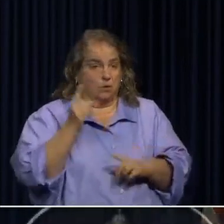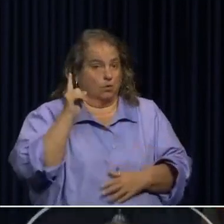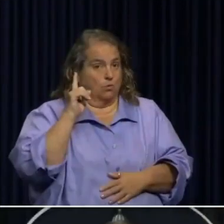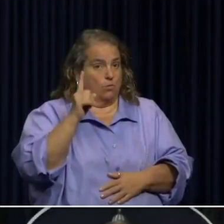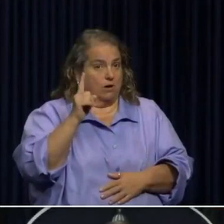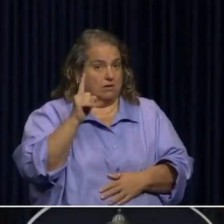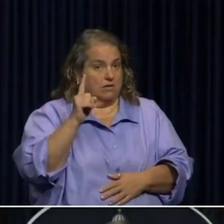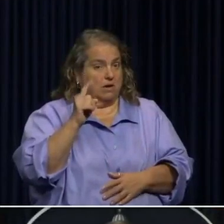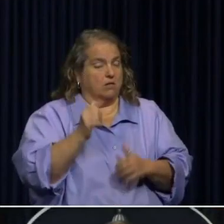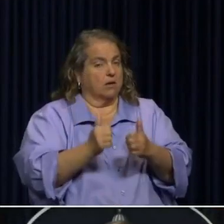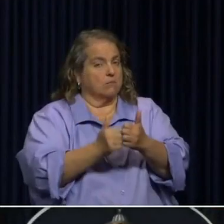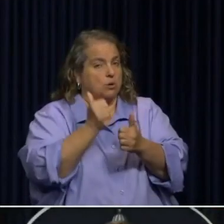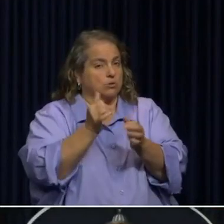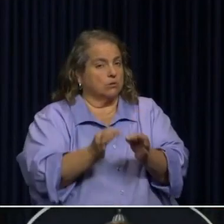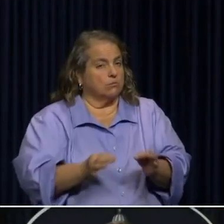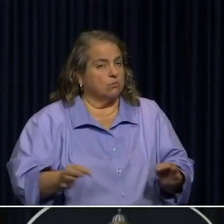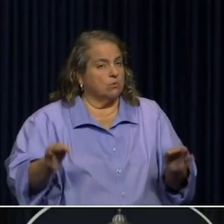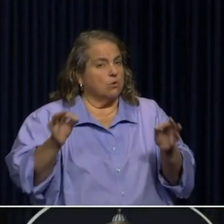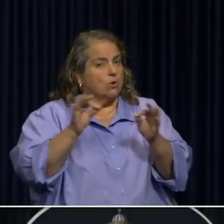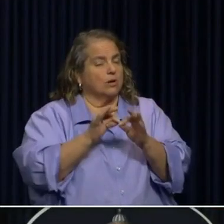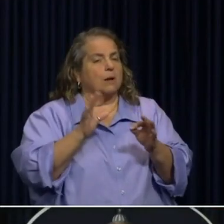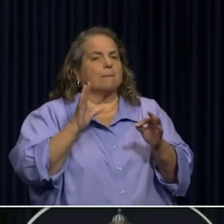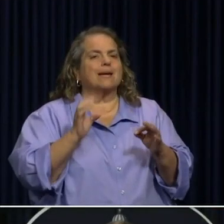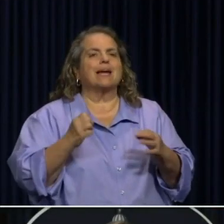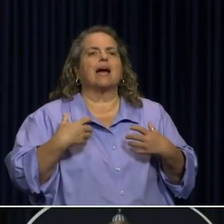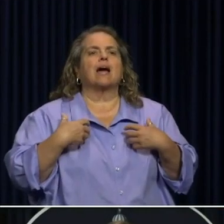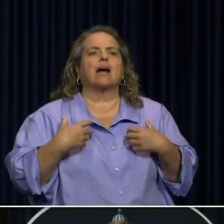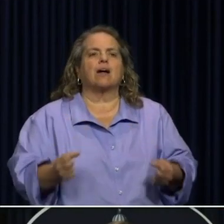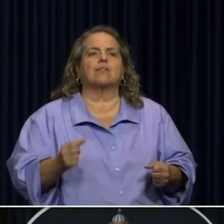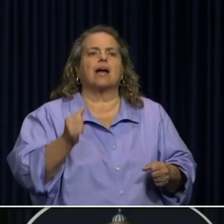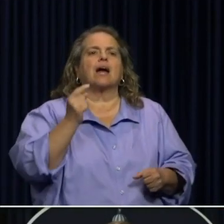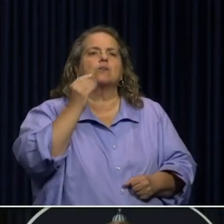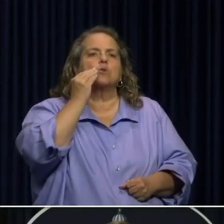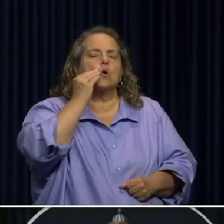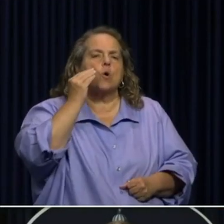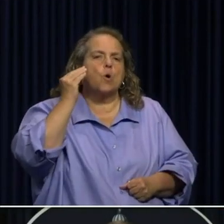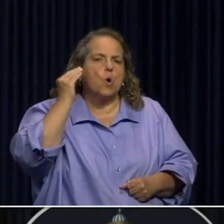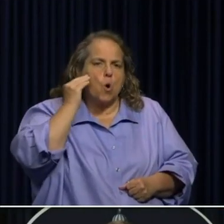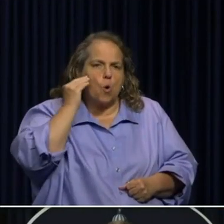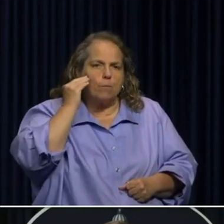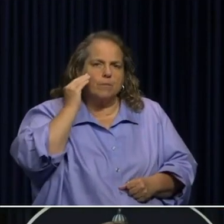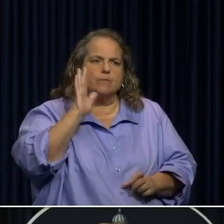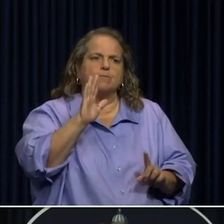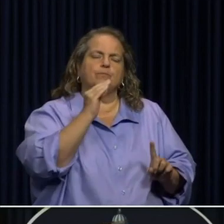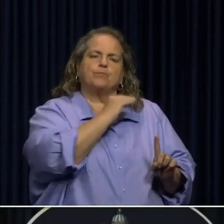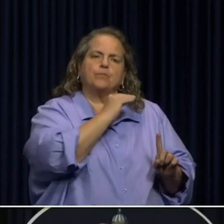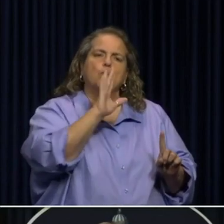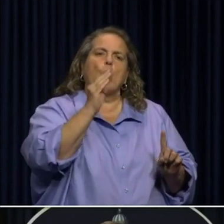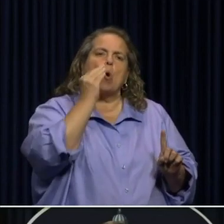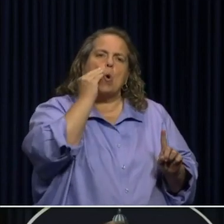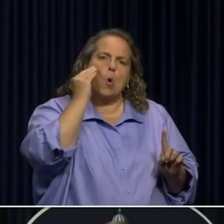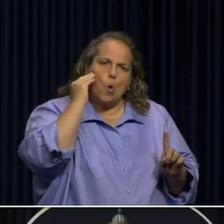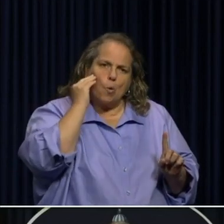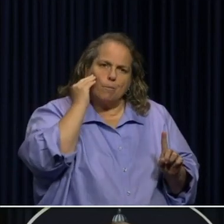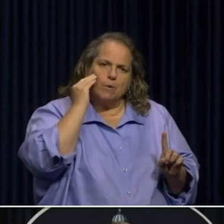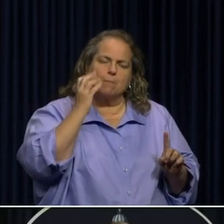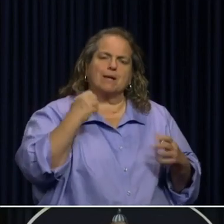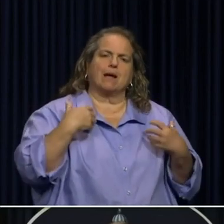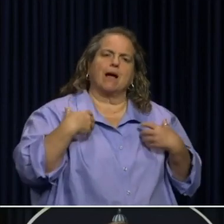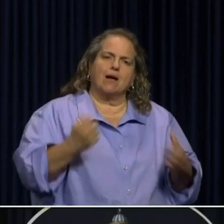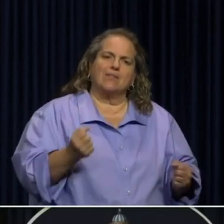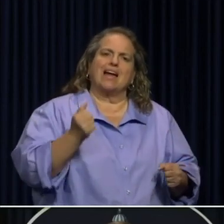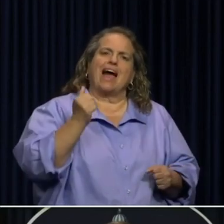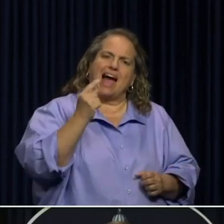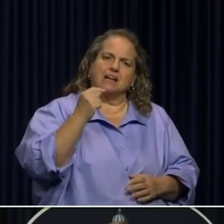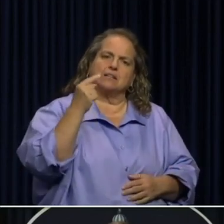most important. Be healthy at home. All of us should be at home, not just at 5 when we're talking, but we ought to